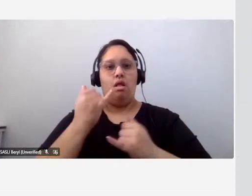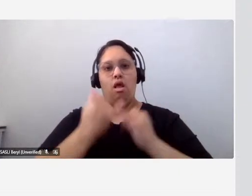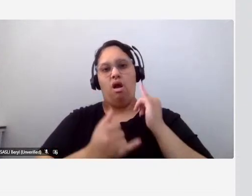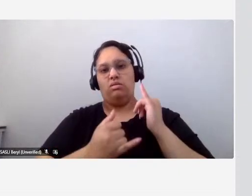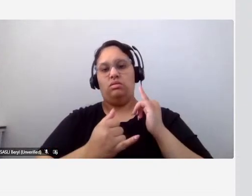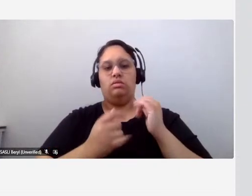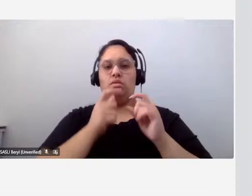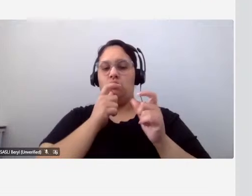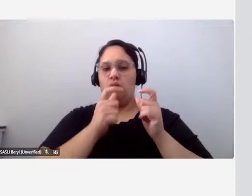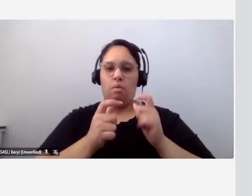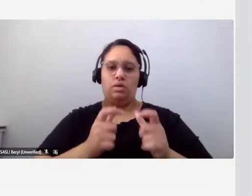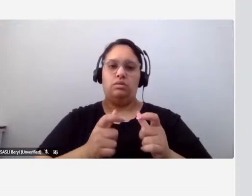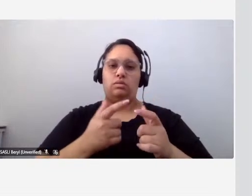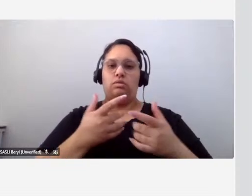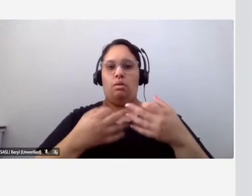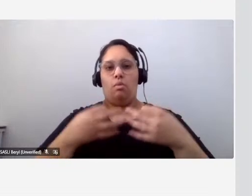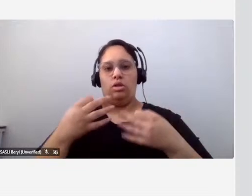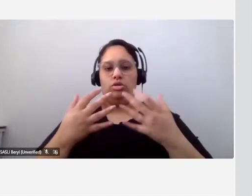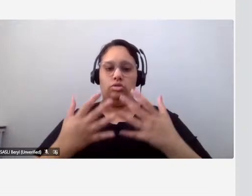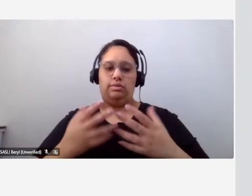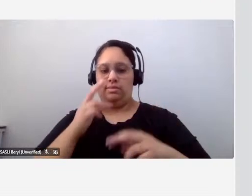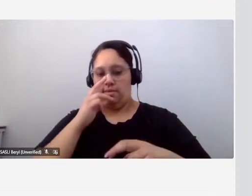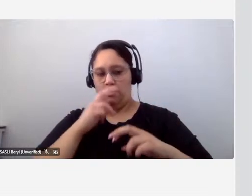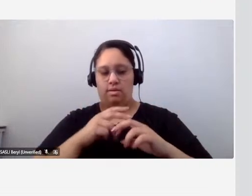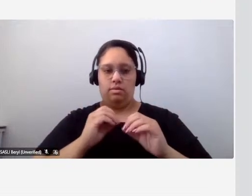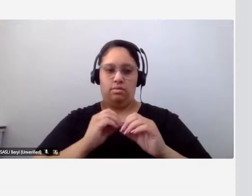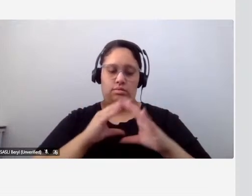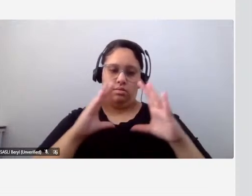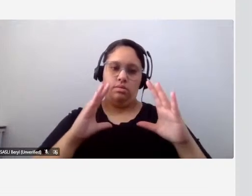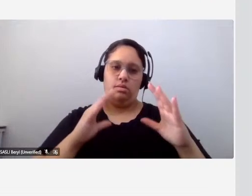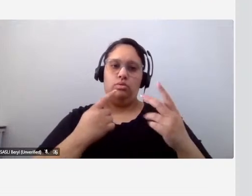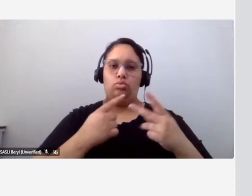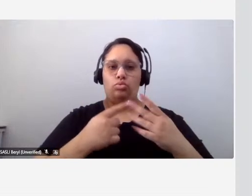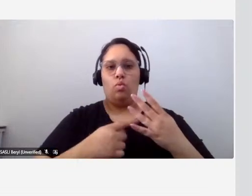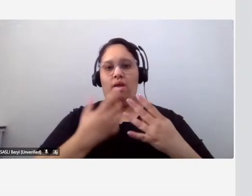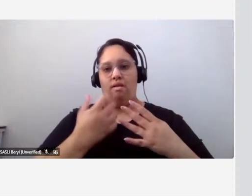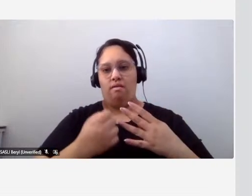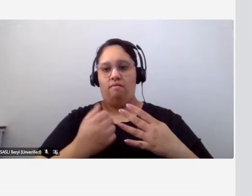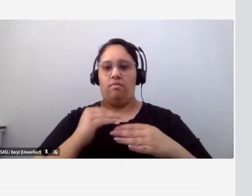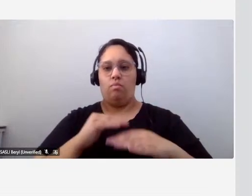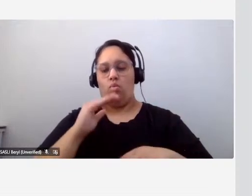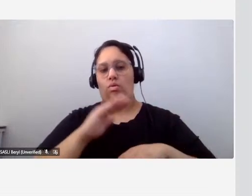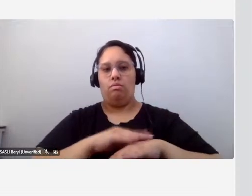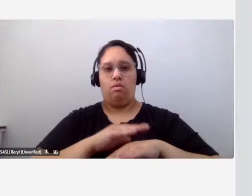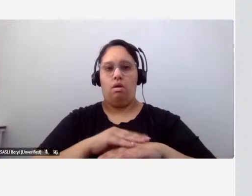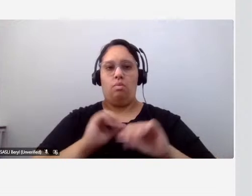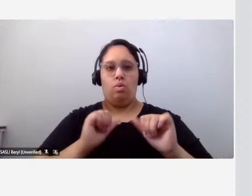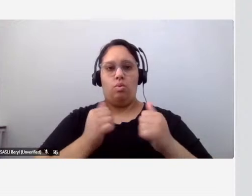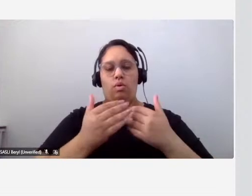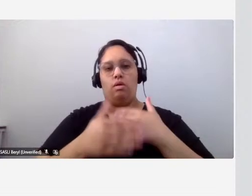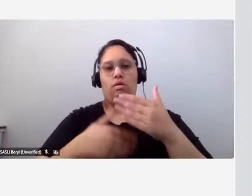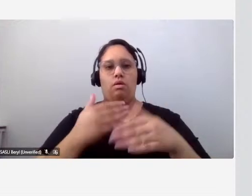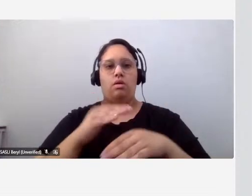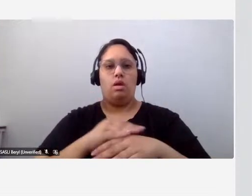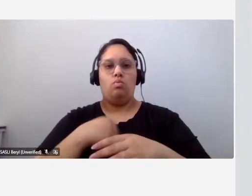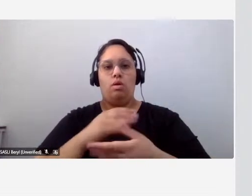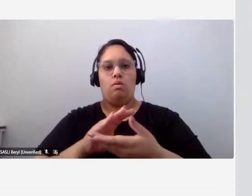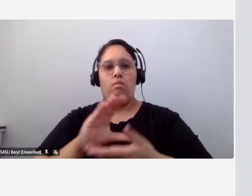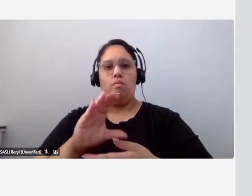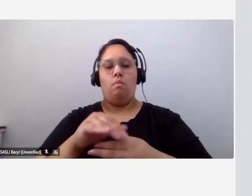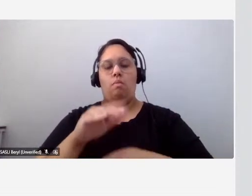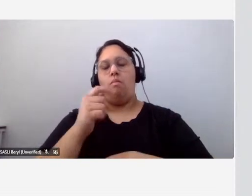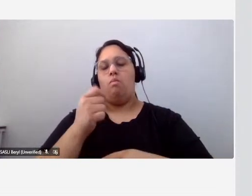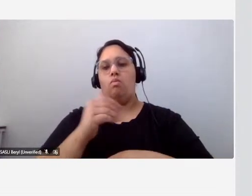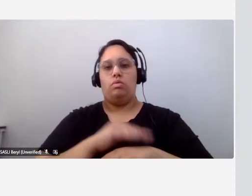of comments that politicians need to make. So we have more time. We are doing better for time, so we're going to allocate a bit more